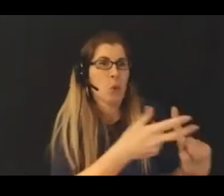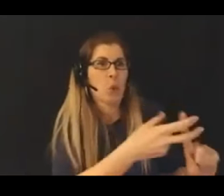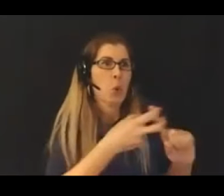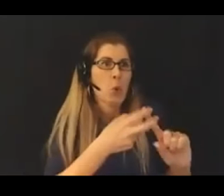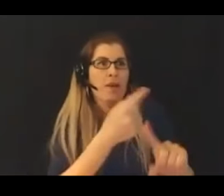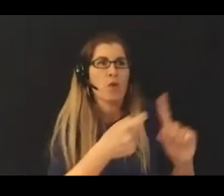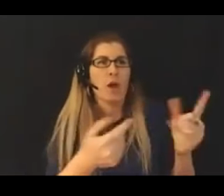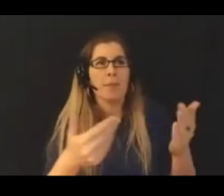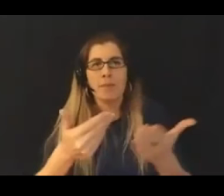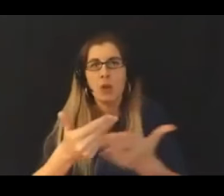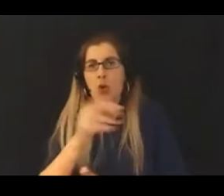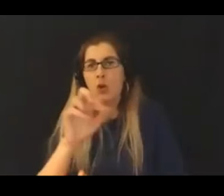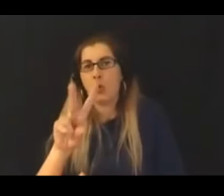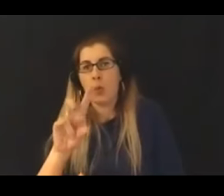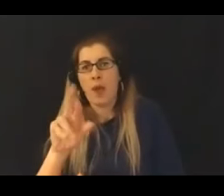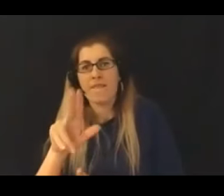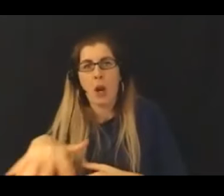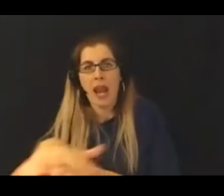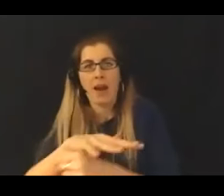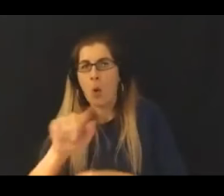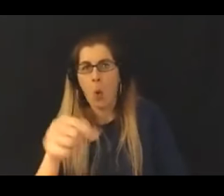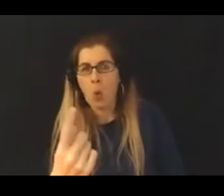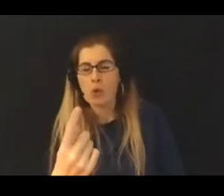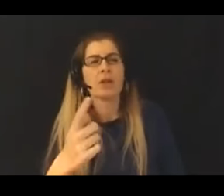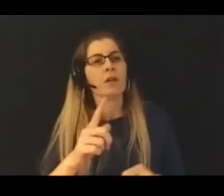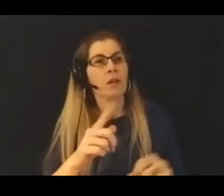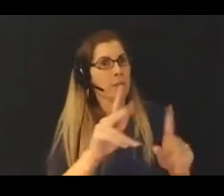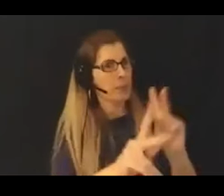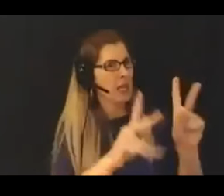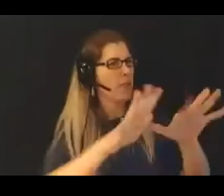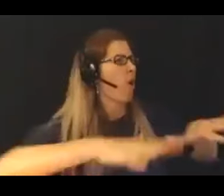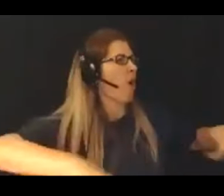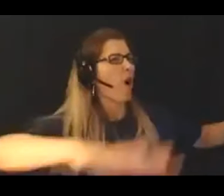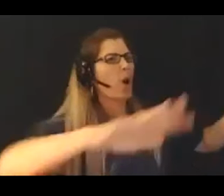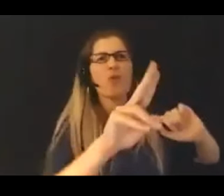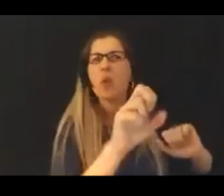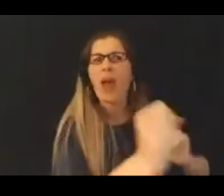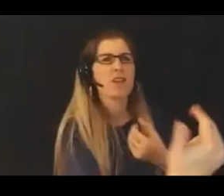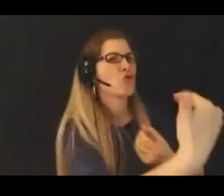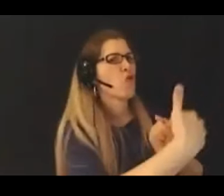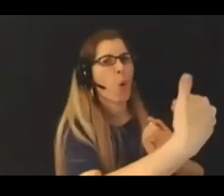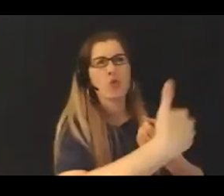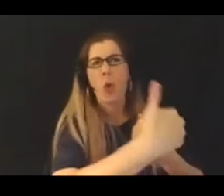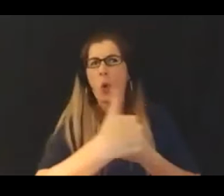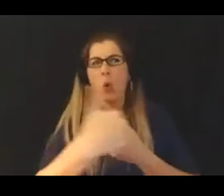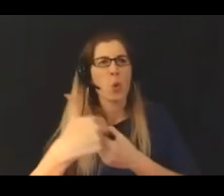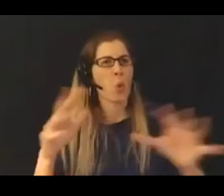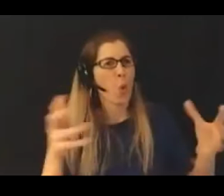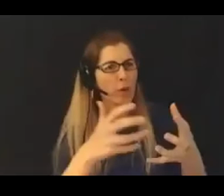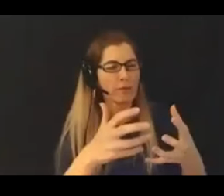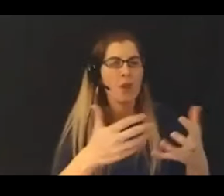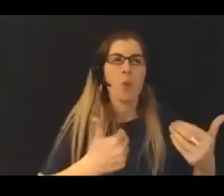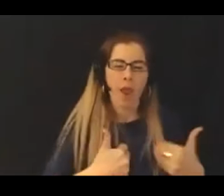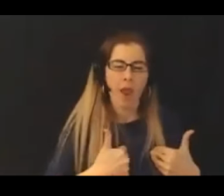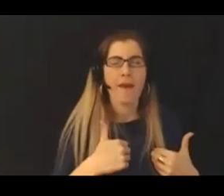River area. But in fact, we were able to gather people from all over the United States. And so we had a split